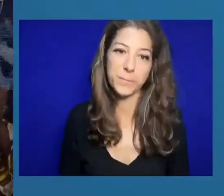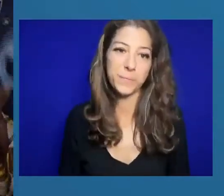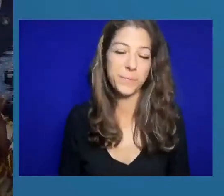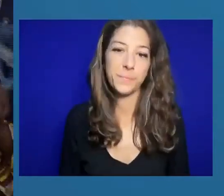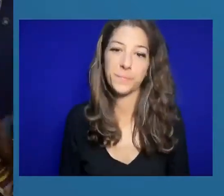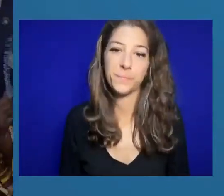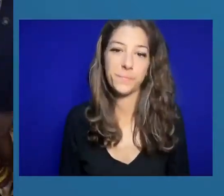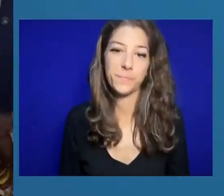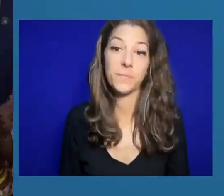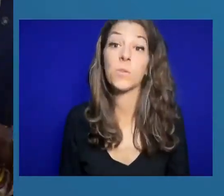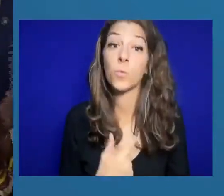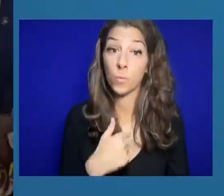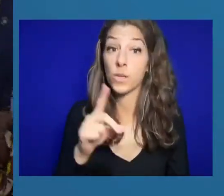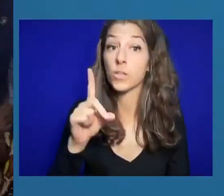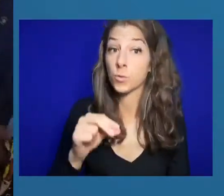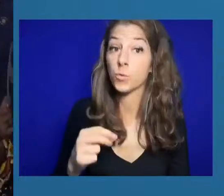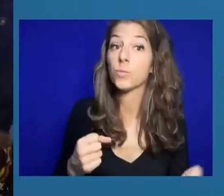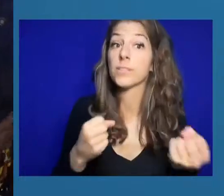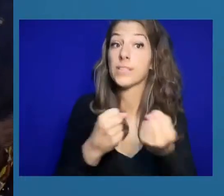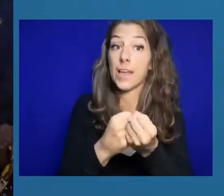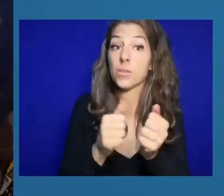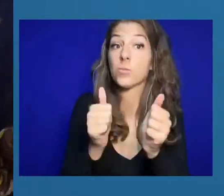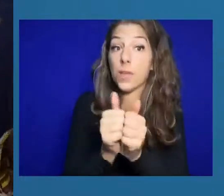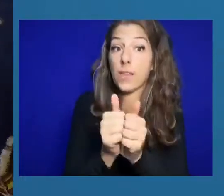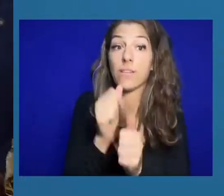We do stand together.